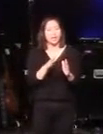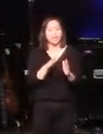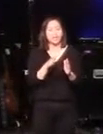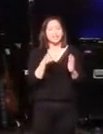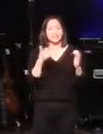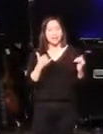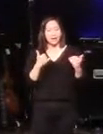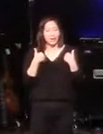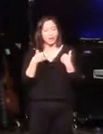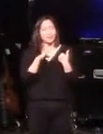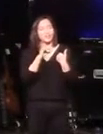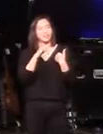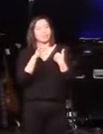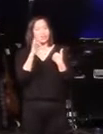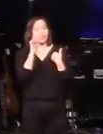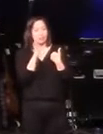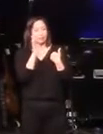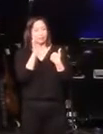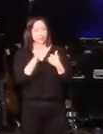breakfast.